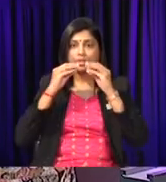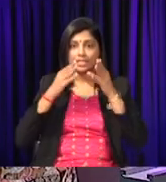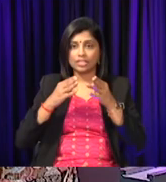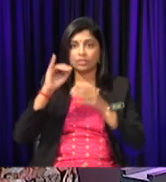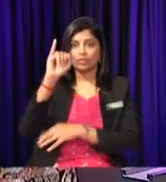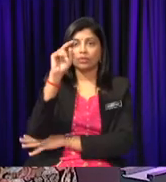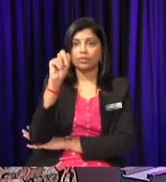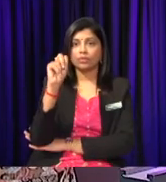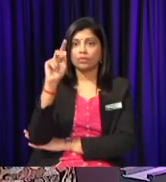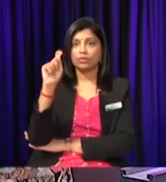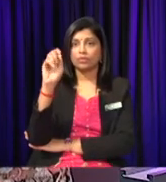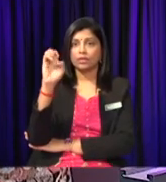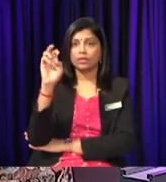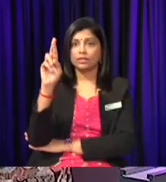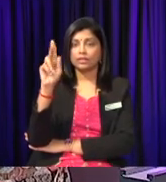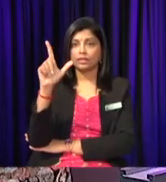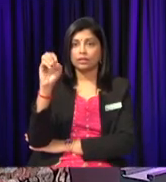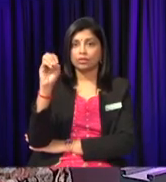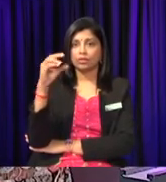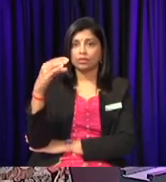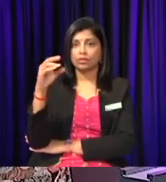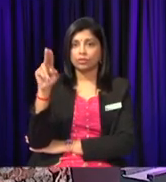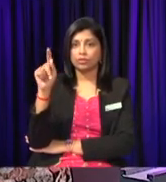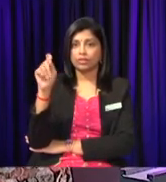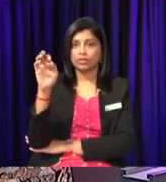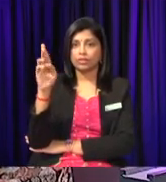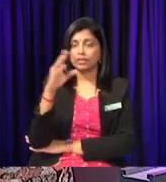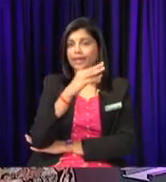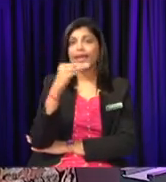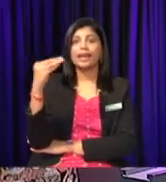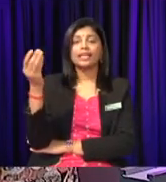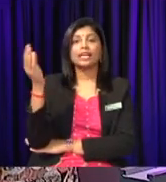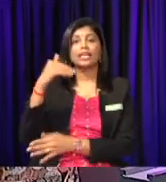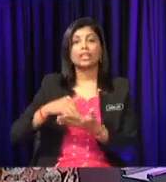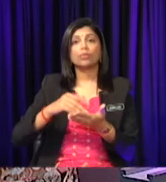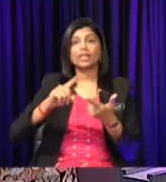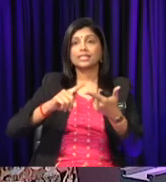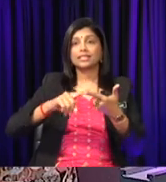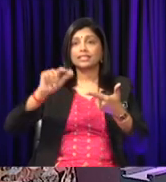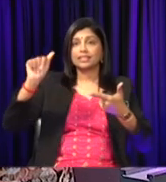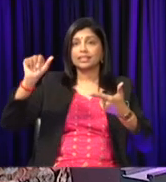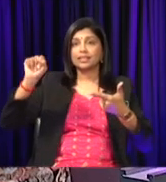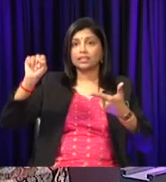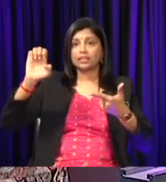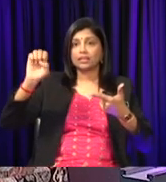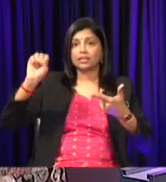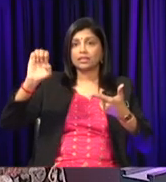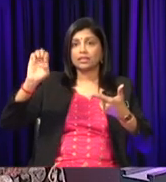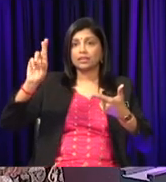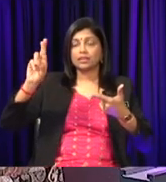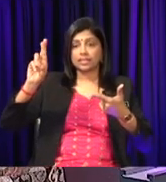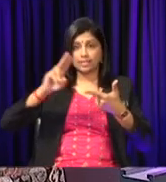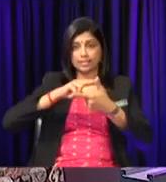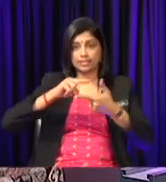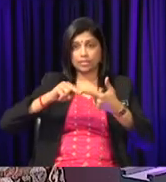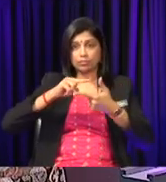or less the same. Now, they are both teachers, and be very, very mindful and remember,